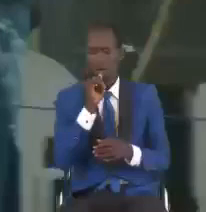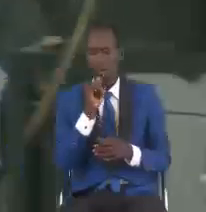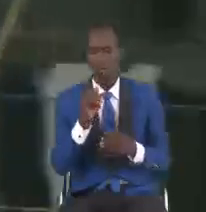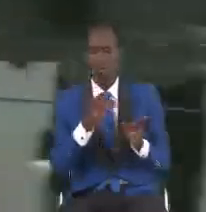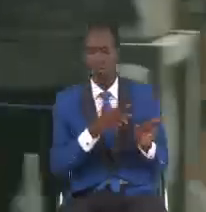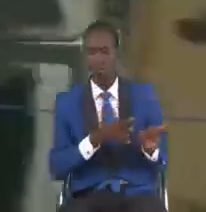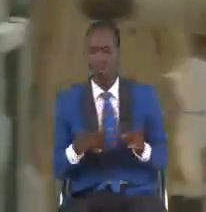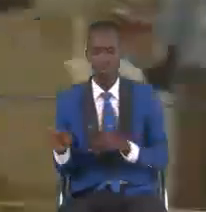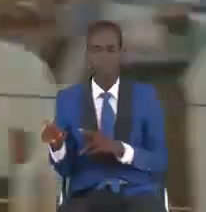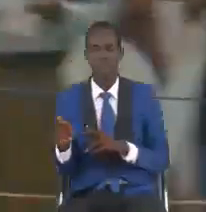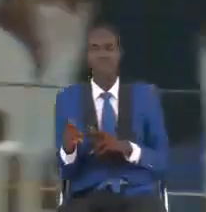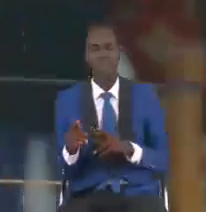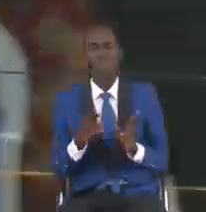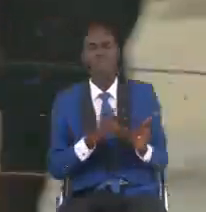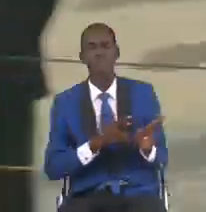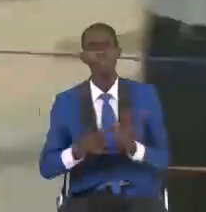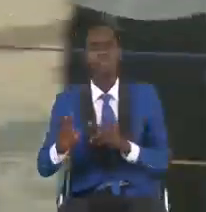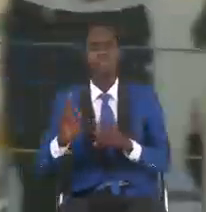Ready to live.